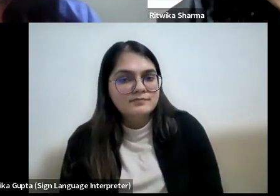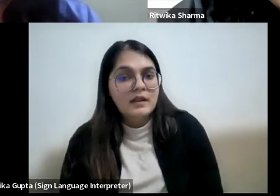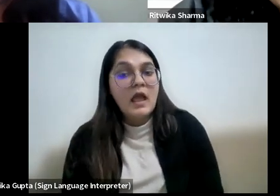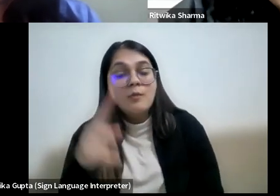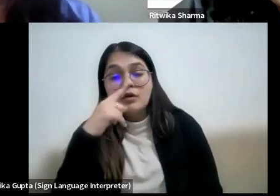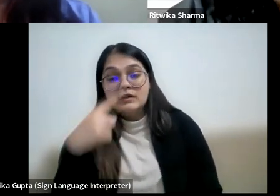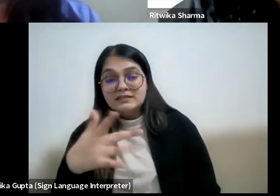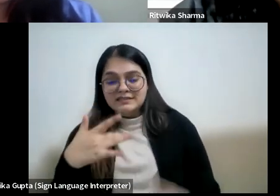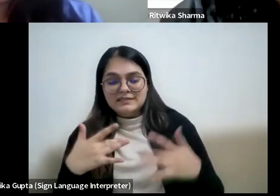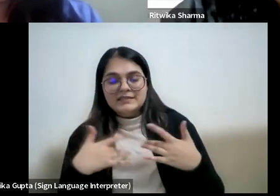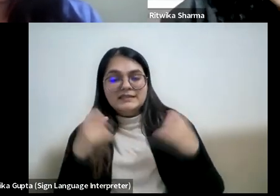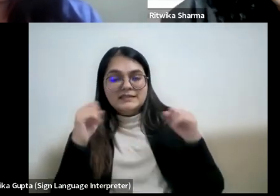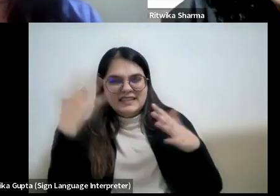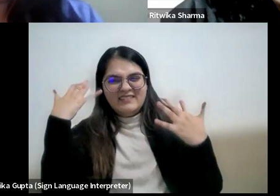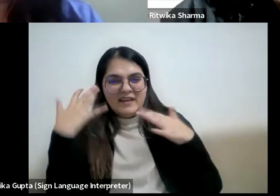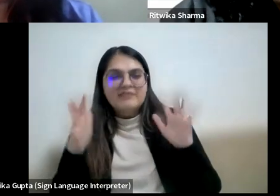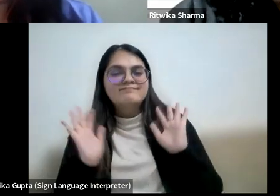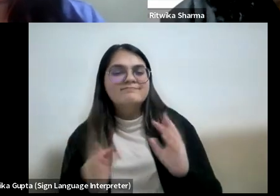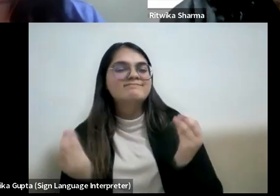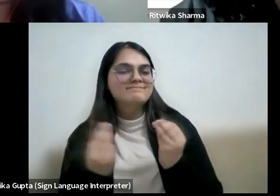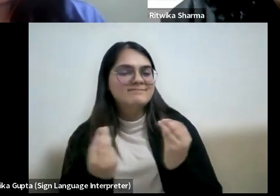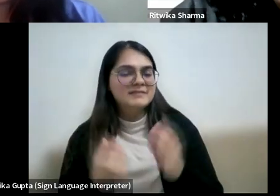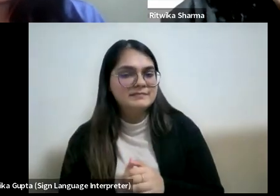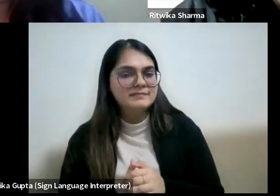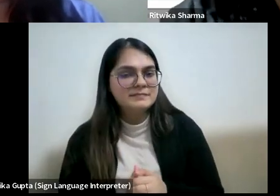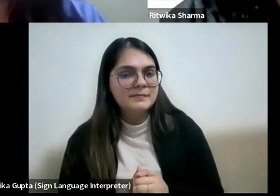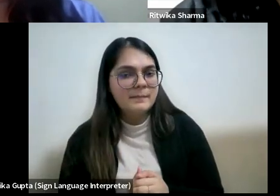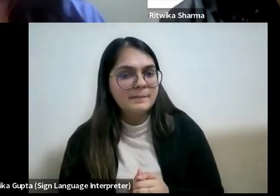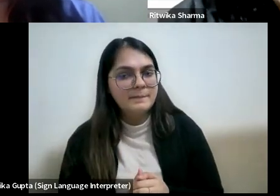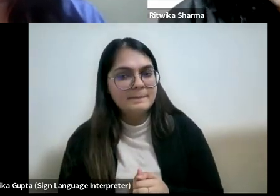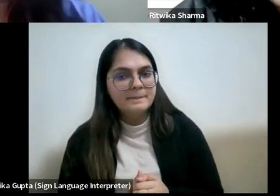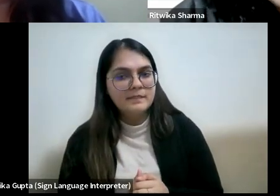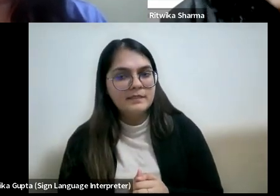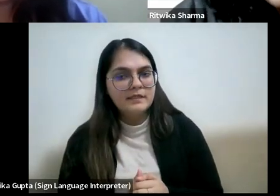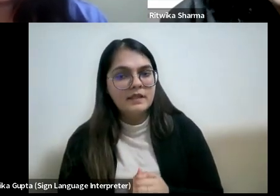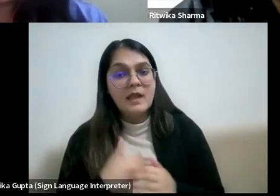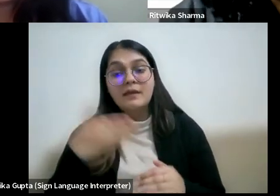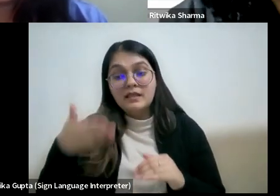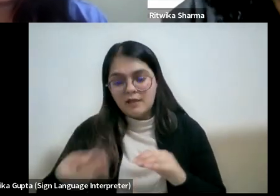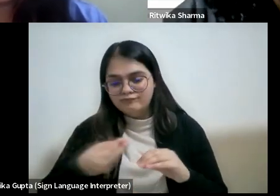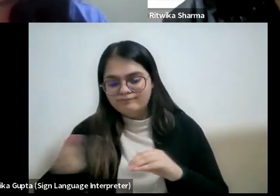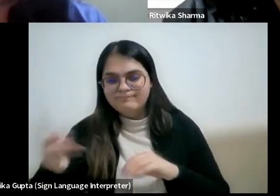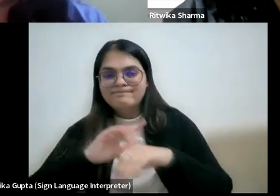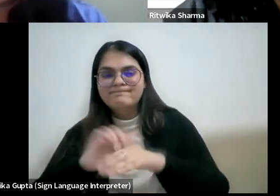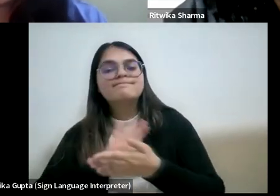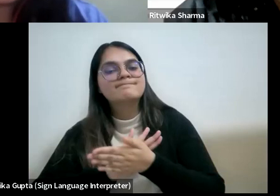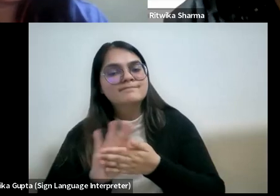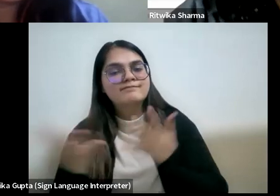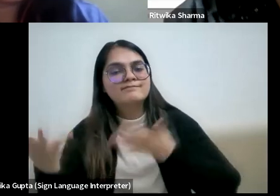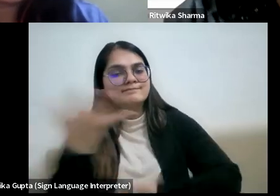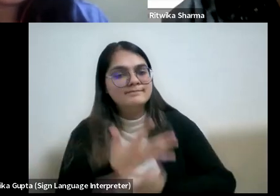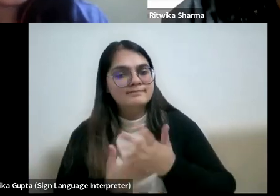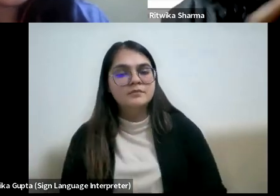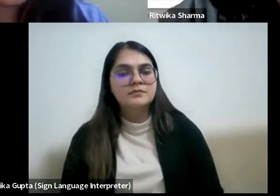of thought to part with. I think we're nearing the end of this discussion,